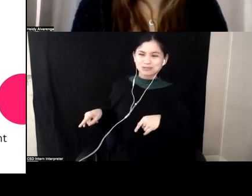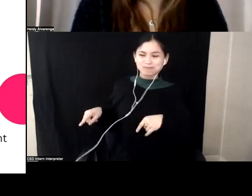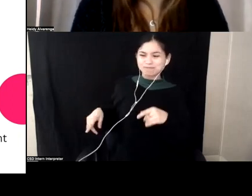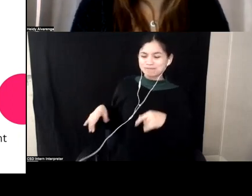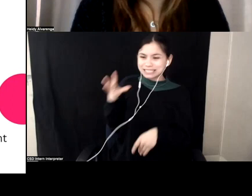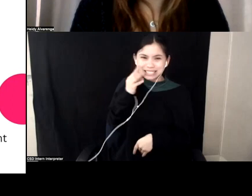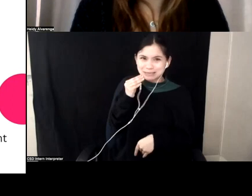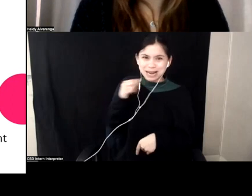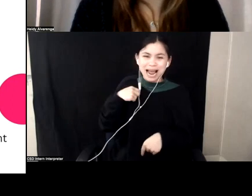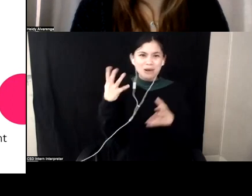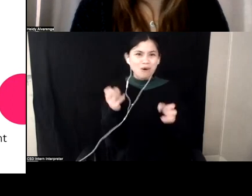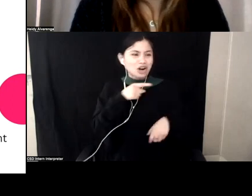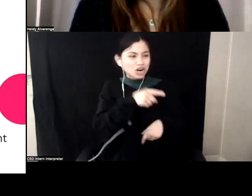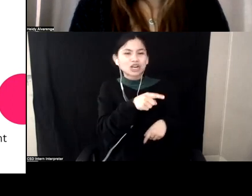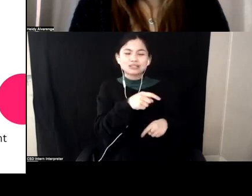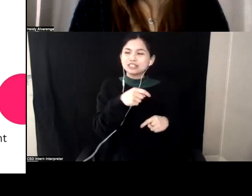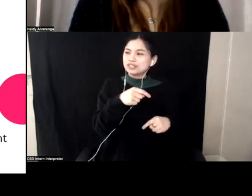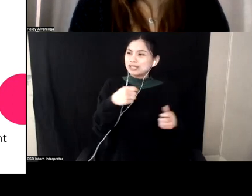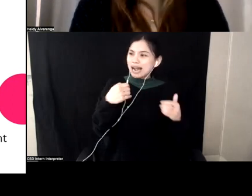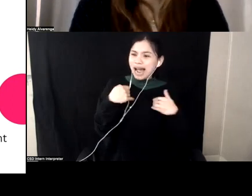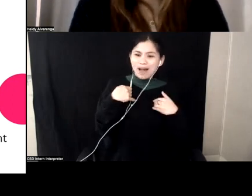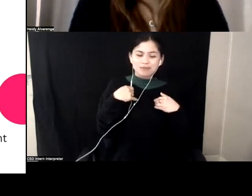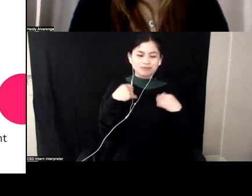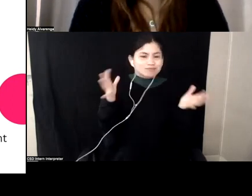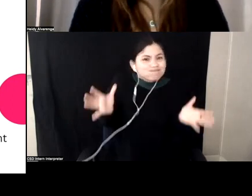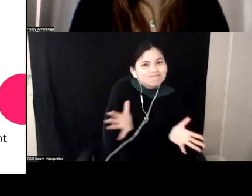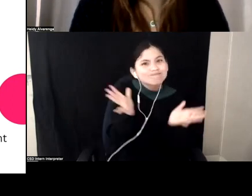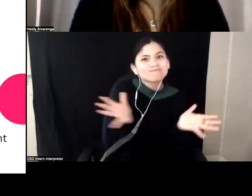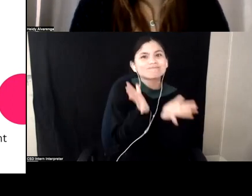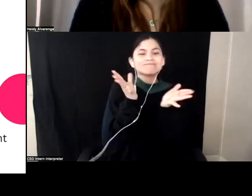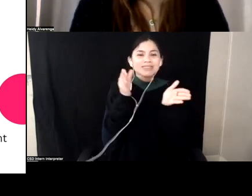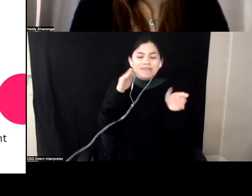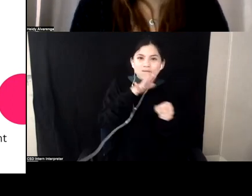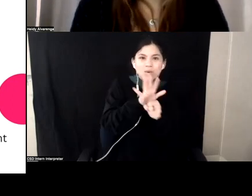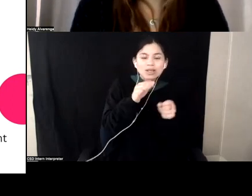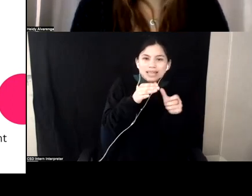I want her to, be encouraged and